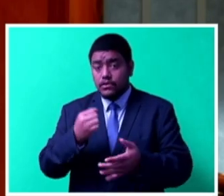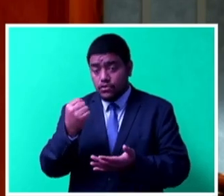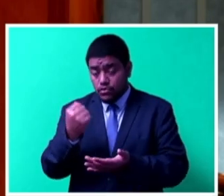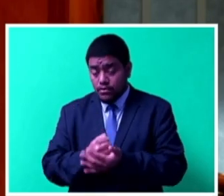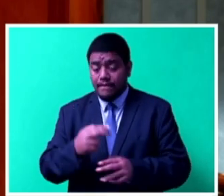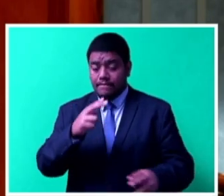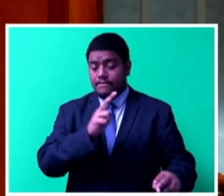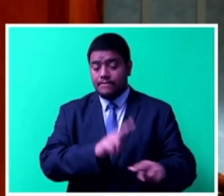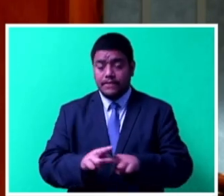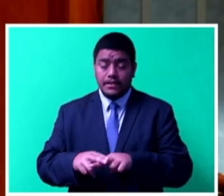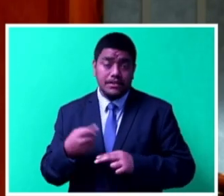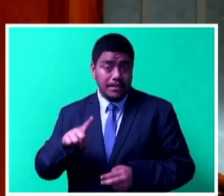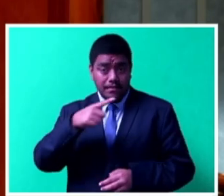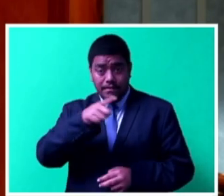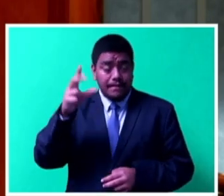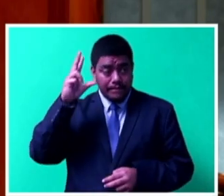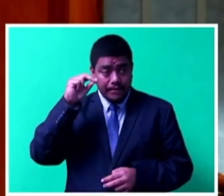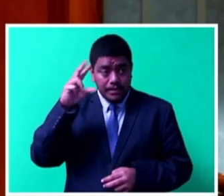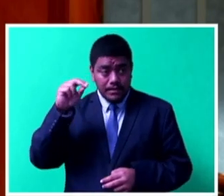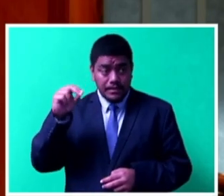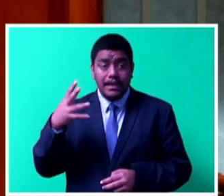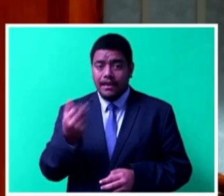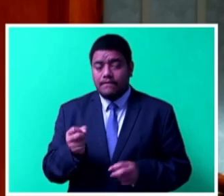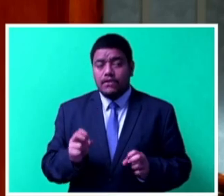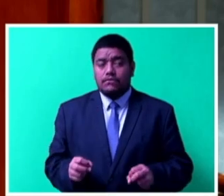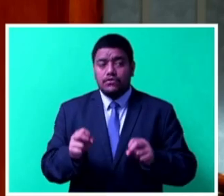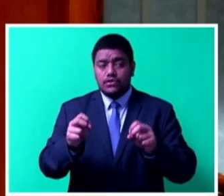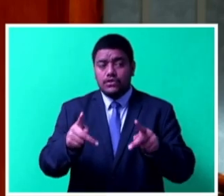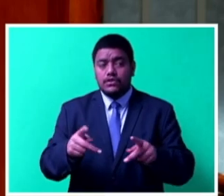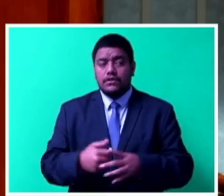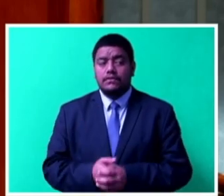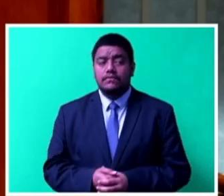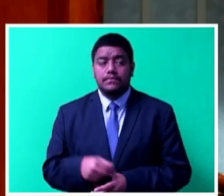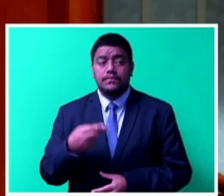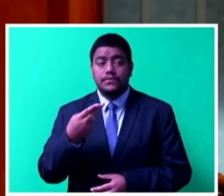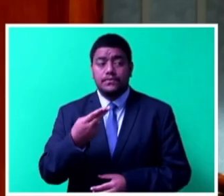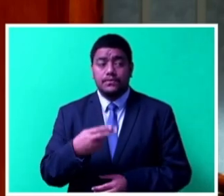Fiji and the Fijians have the opportunity